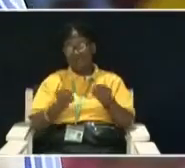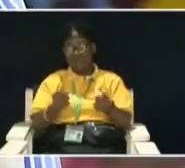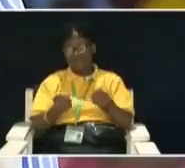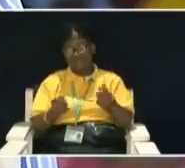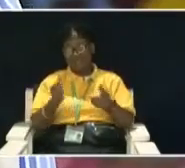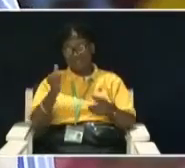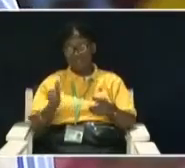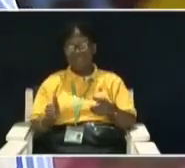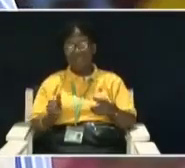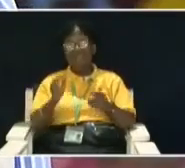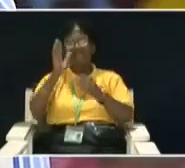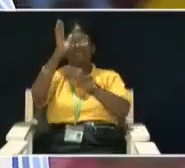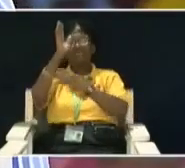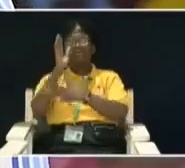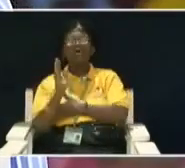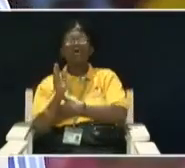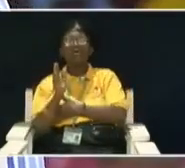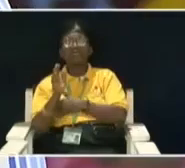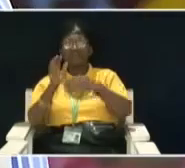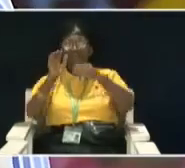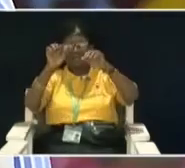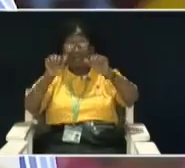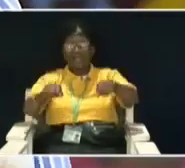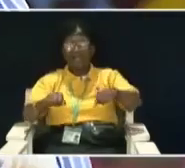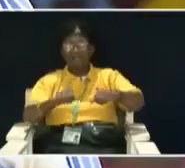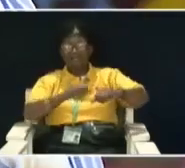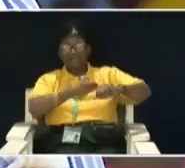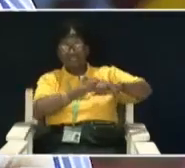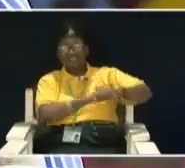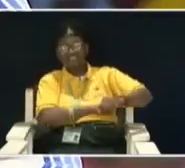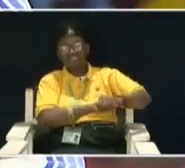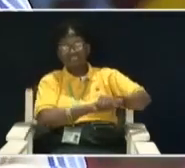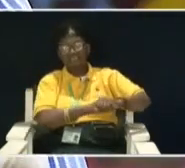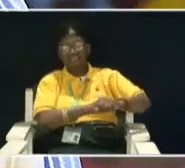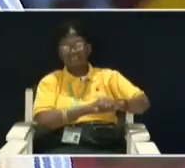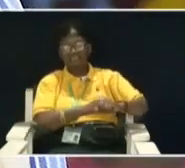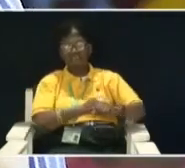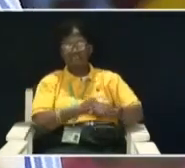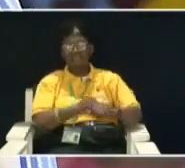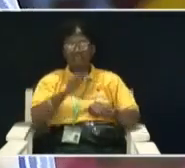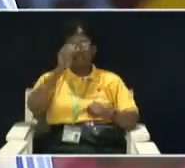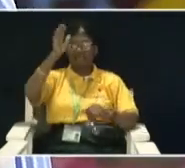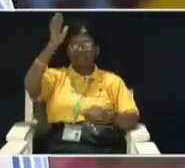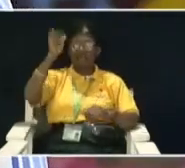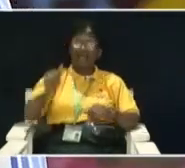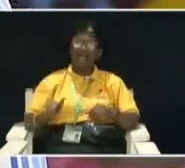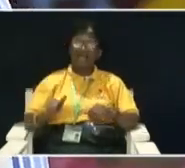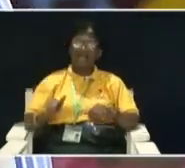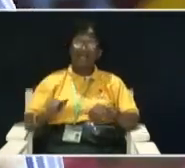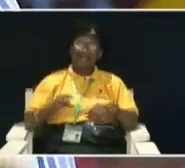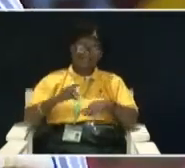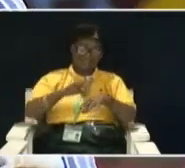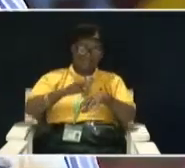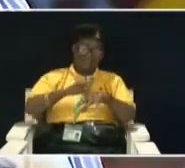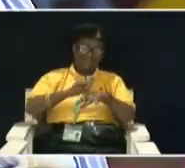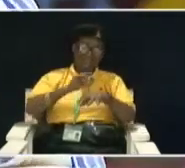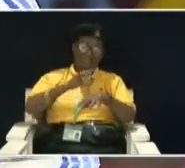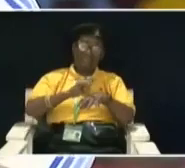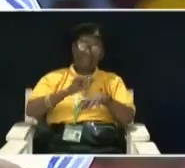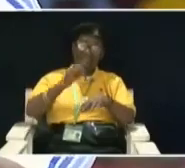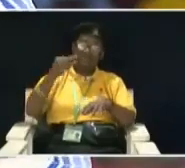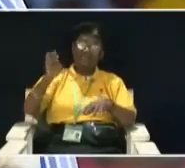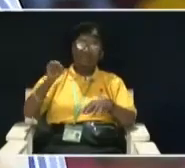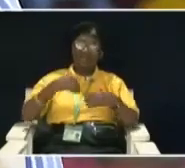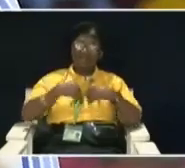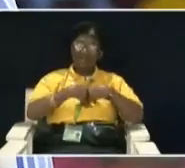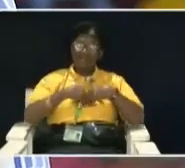God can shield by a skin of an animal. He can